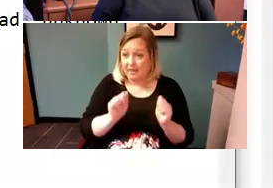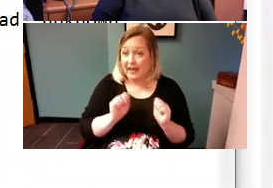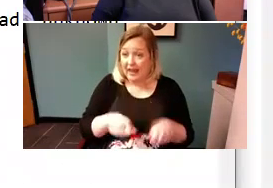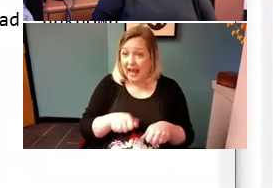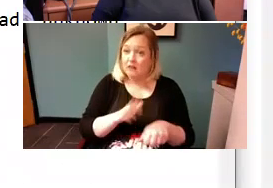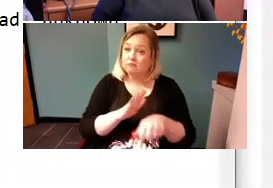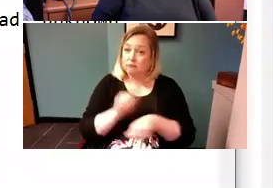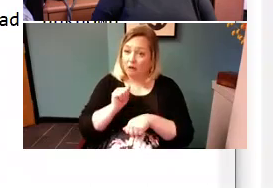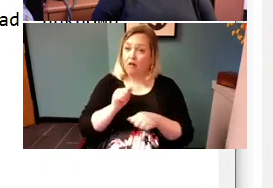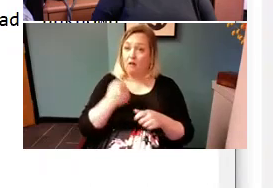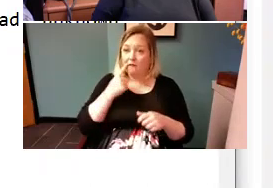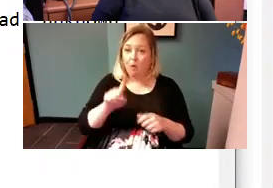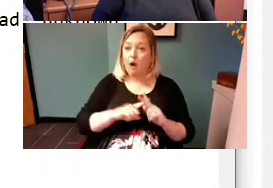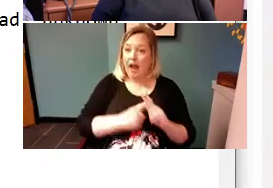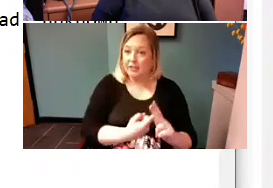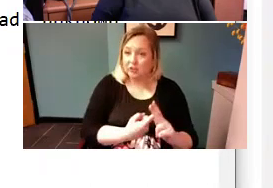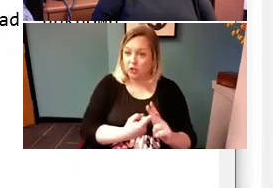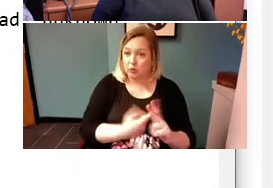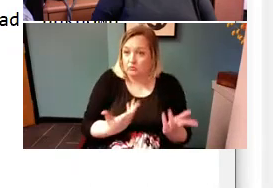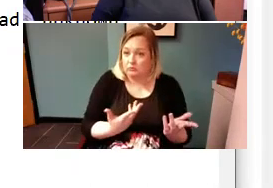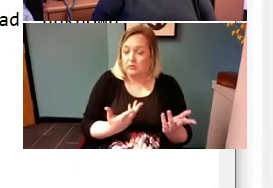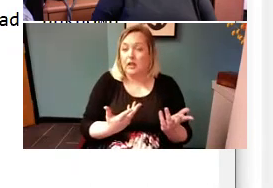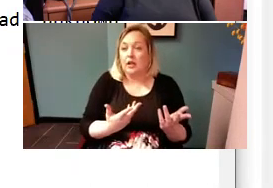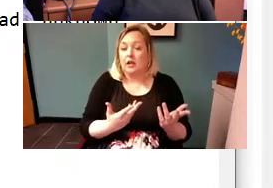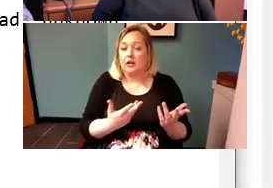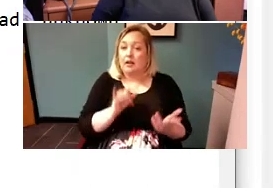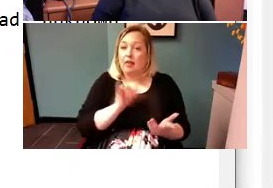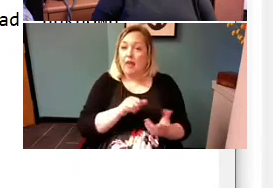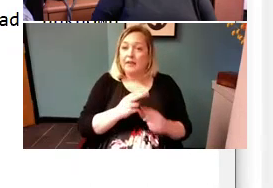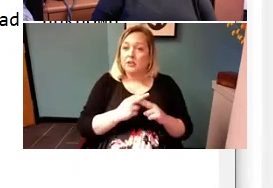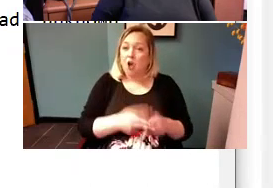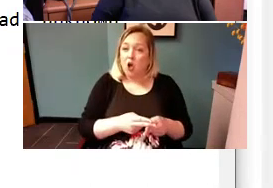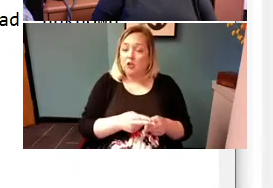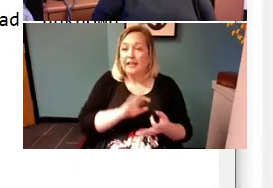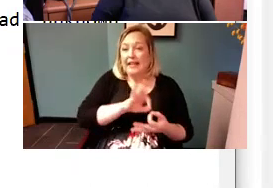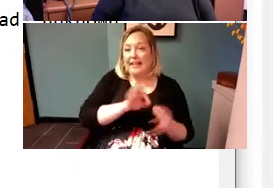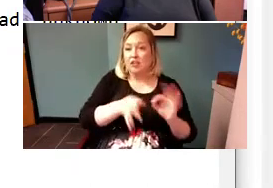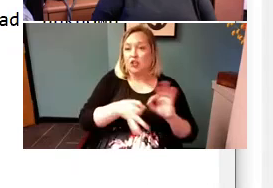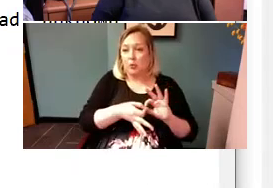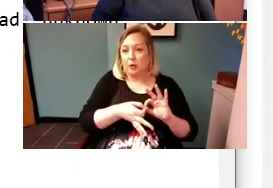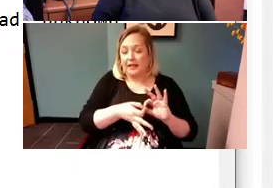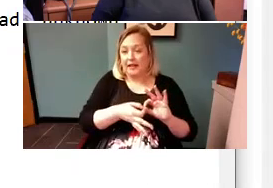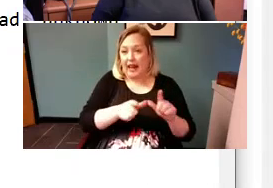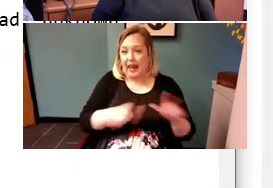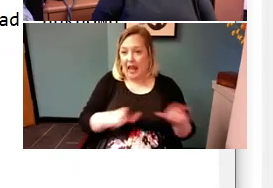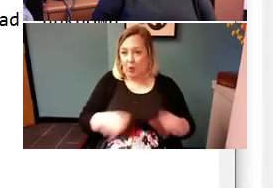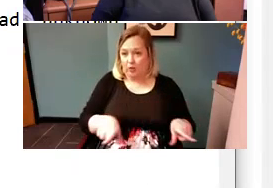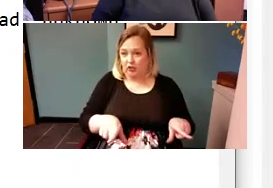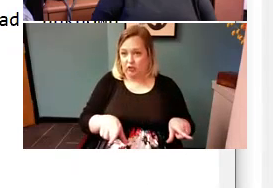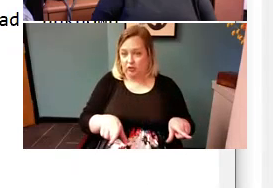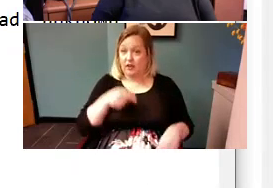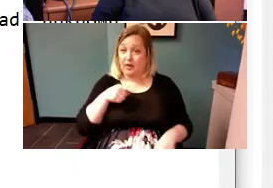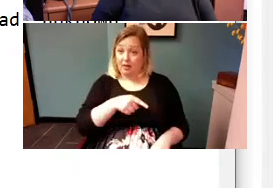PROG, right? So these are called interpreted languages. So interpreted languages have a lot of